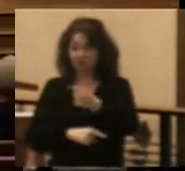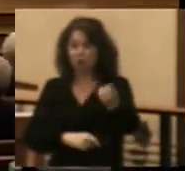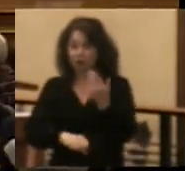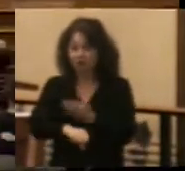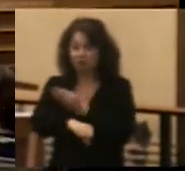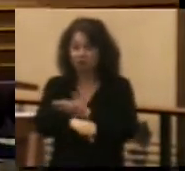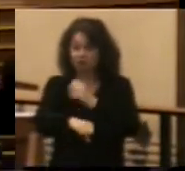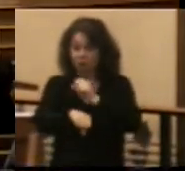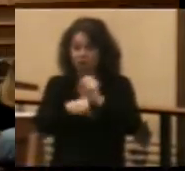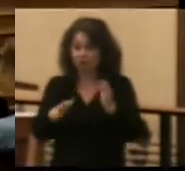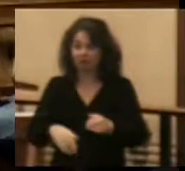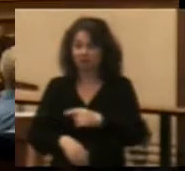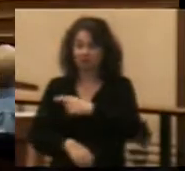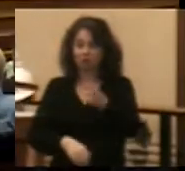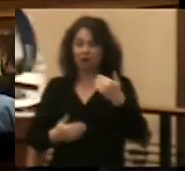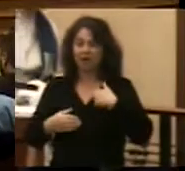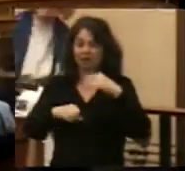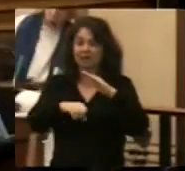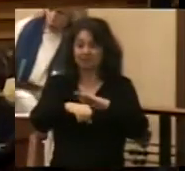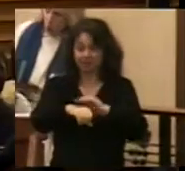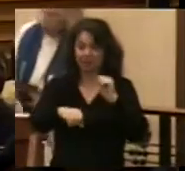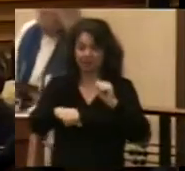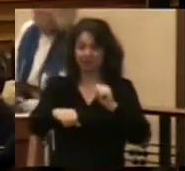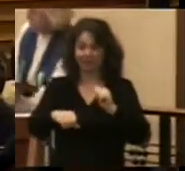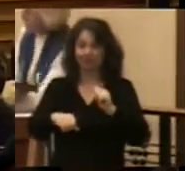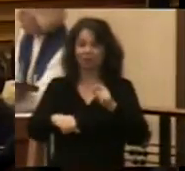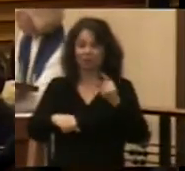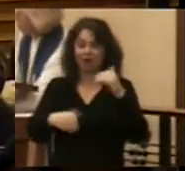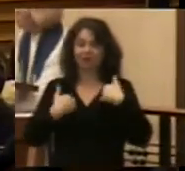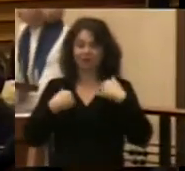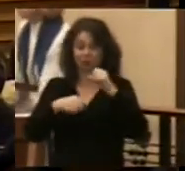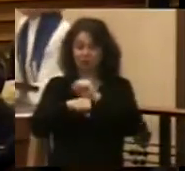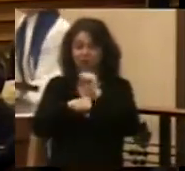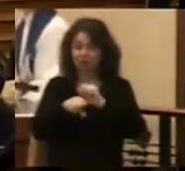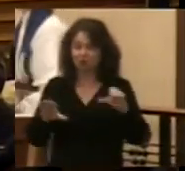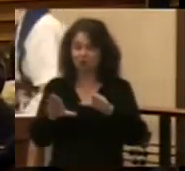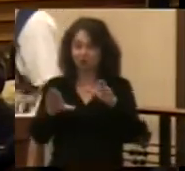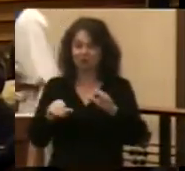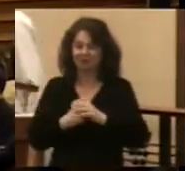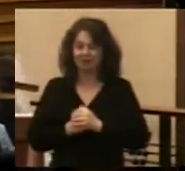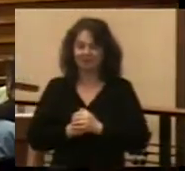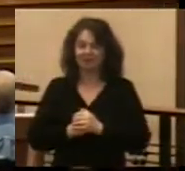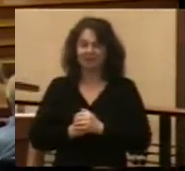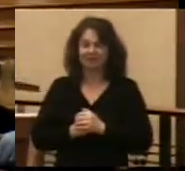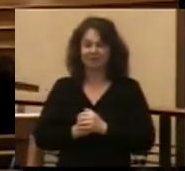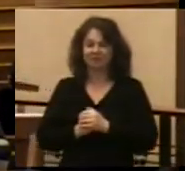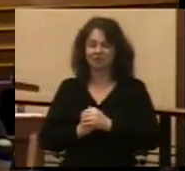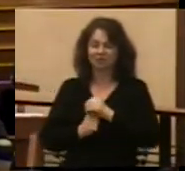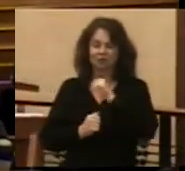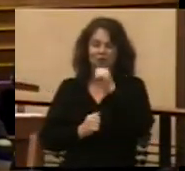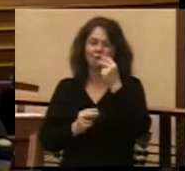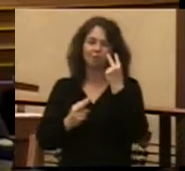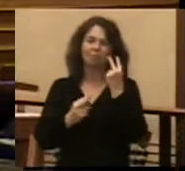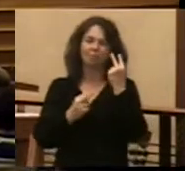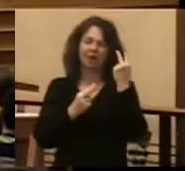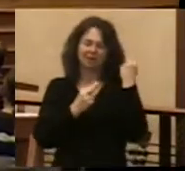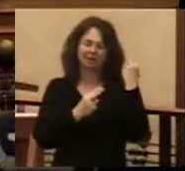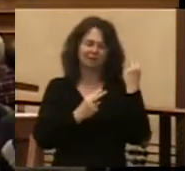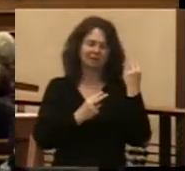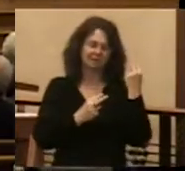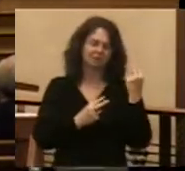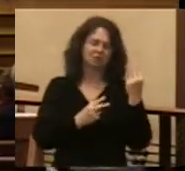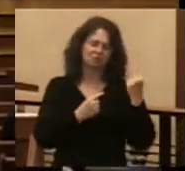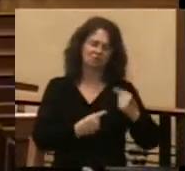have this important calling, this important work to be about. So we need not lament in the midst of our exiles